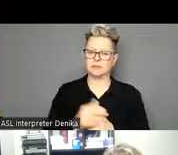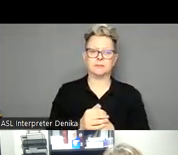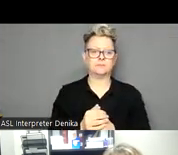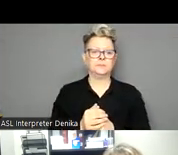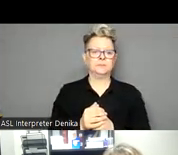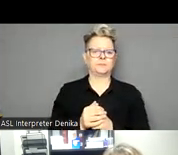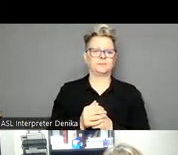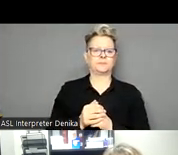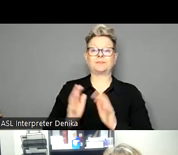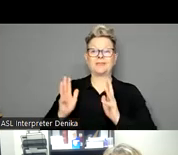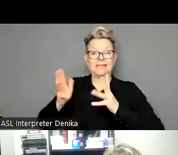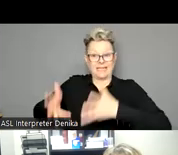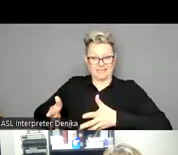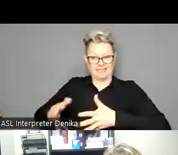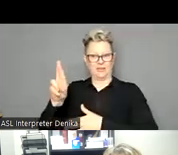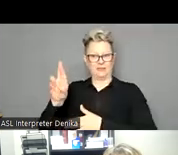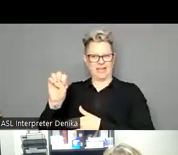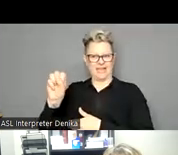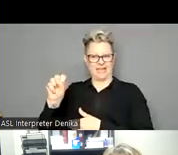The residuary clause, I mentioned this already, but